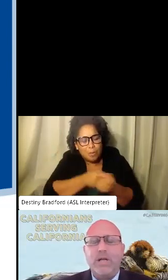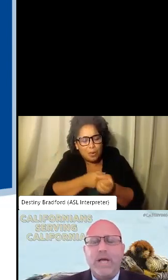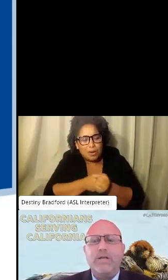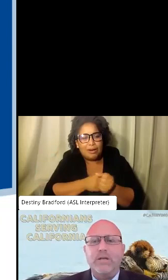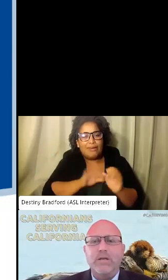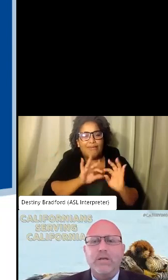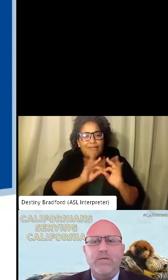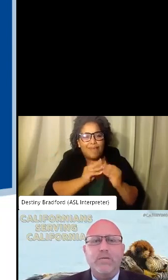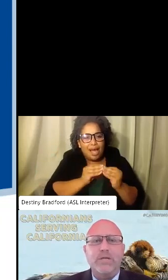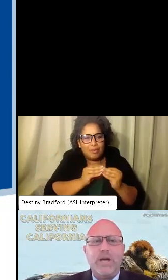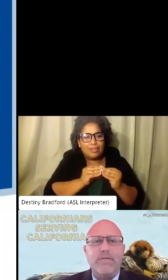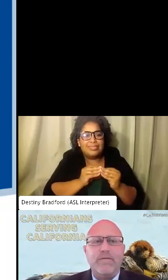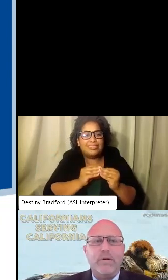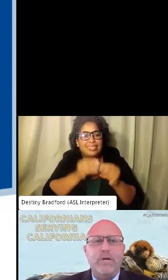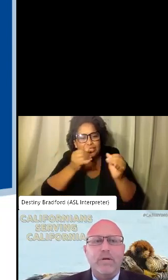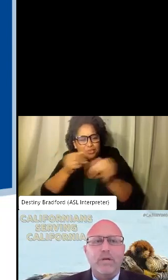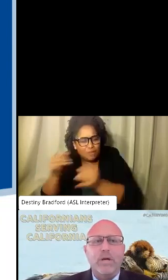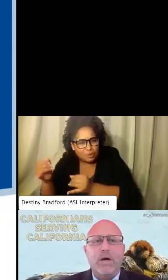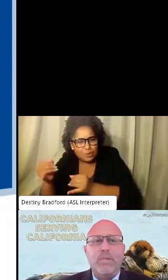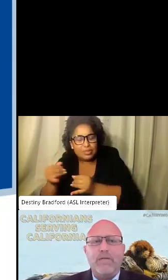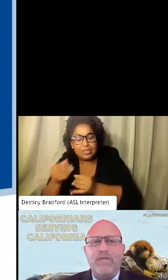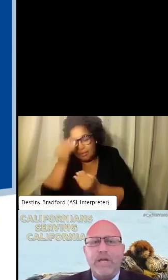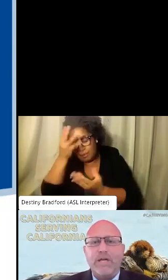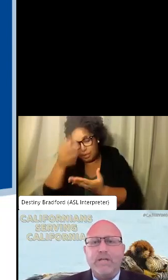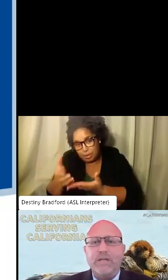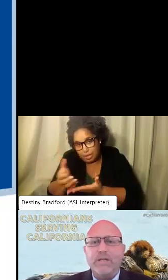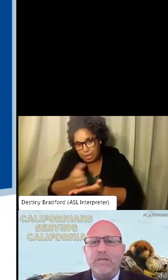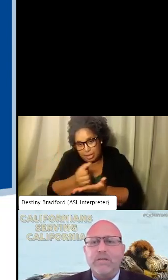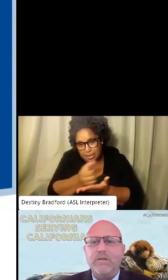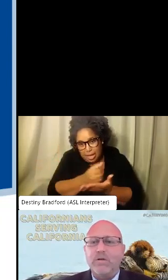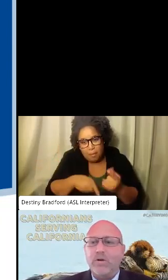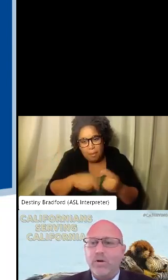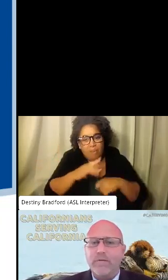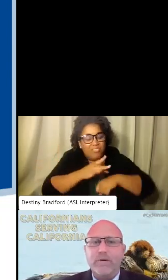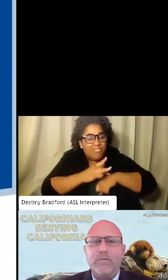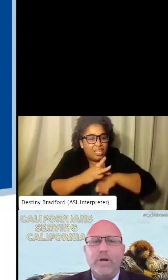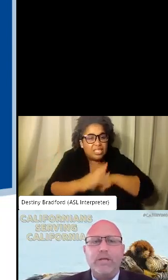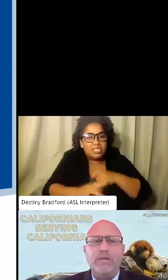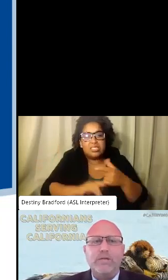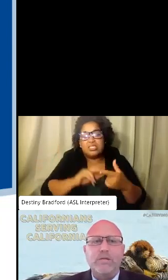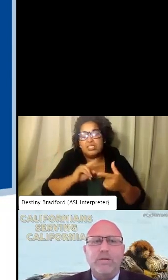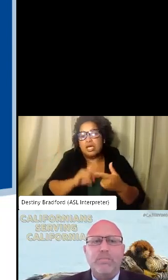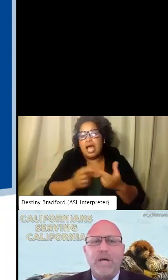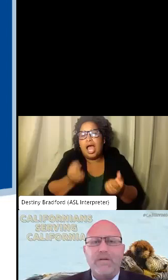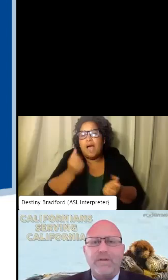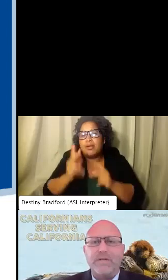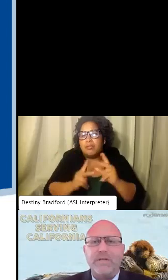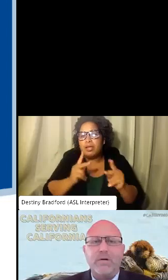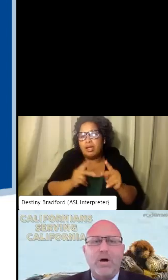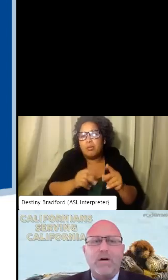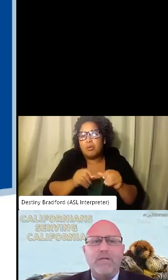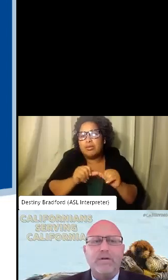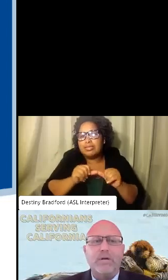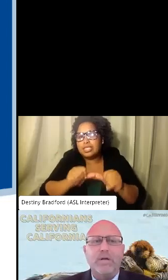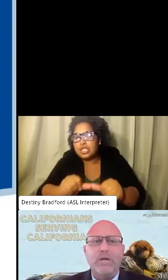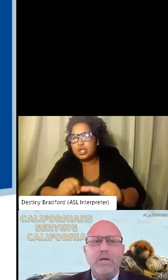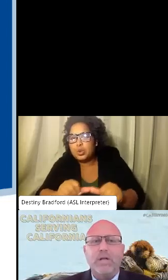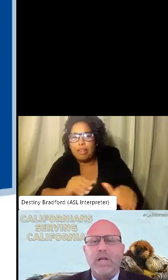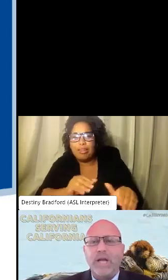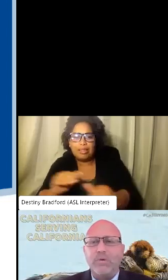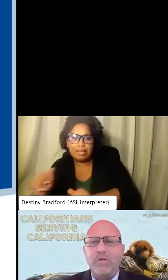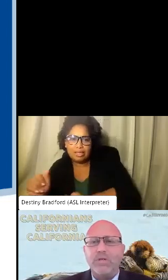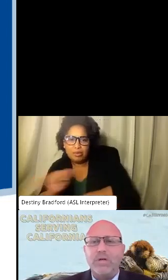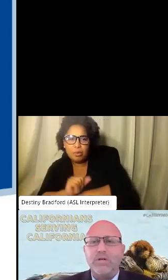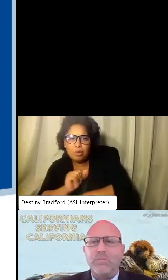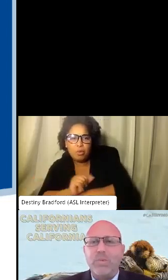information collected through this effort about vacancies, turnover rates, the benefits that are offered,